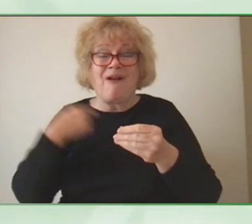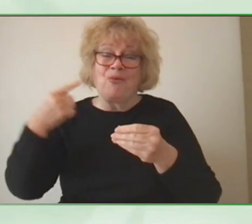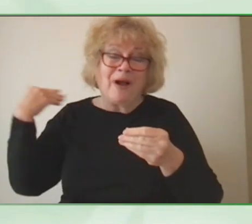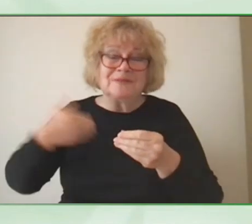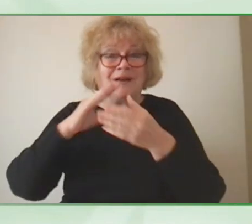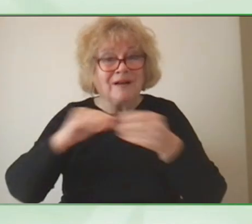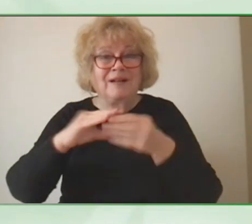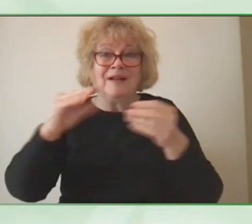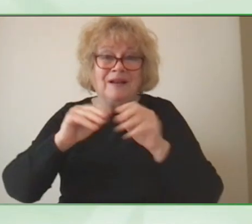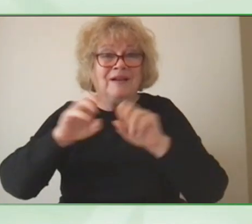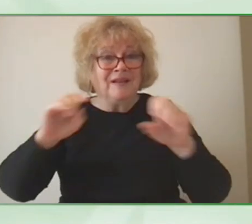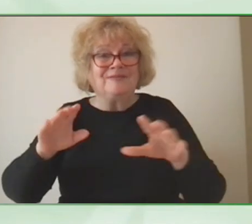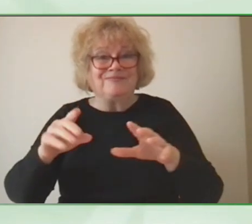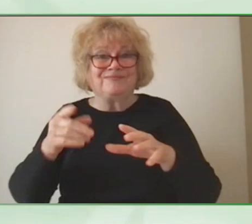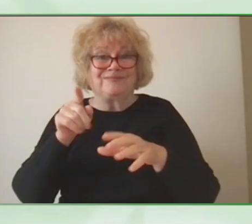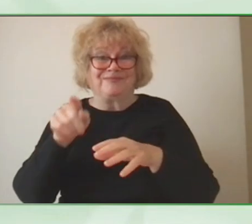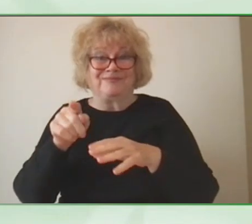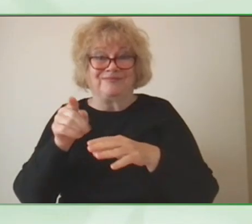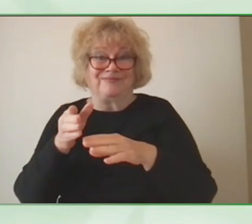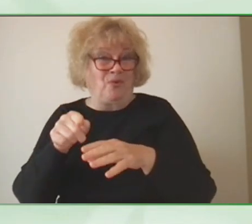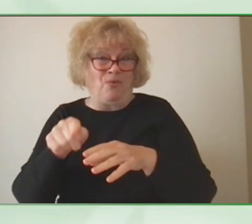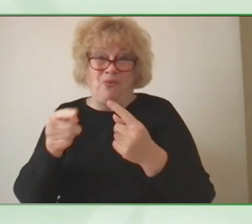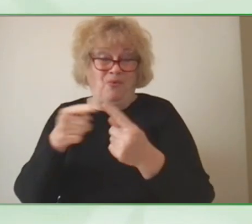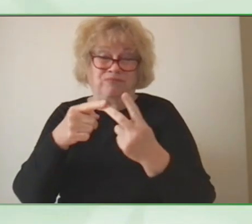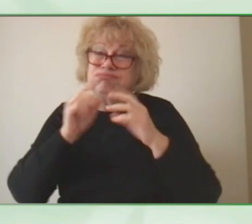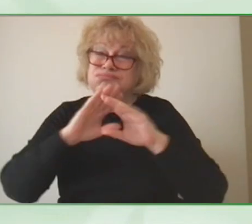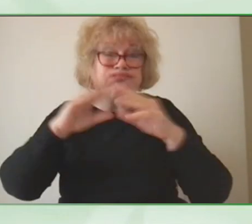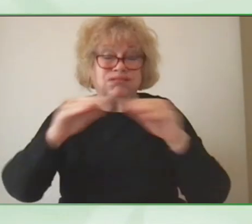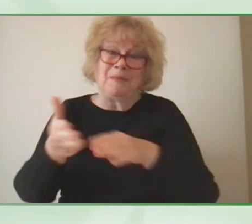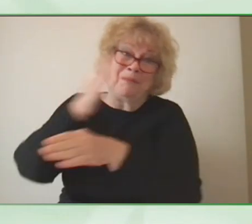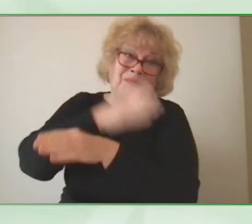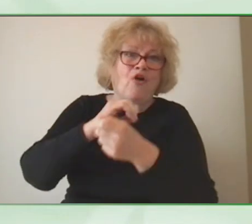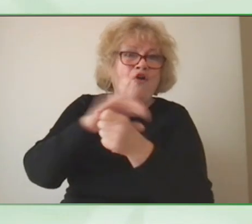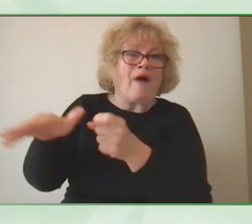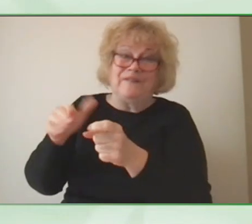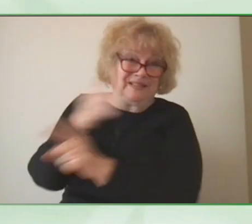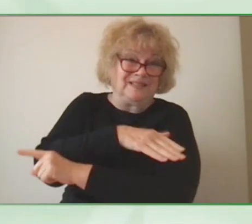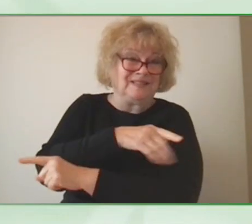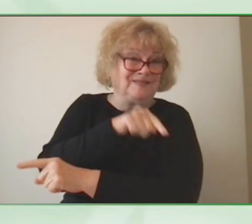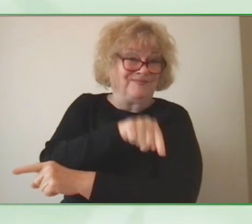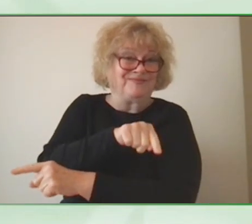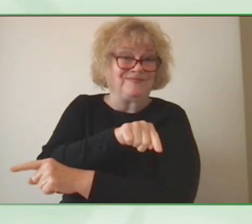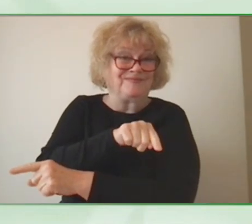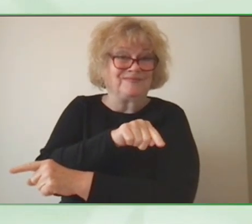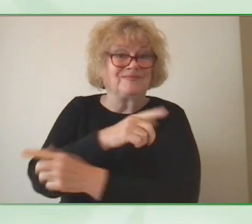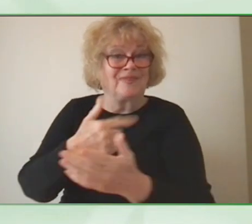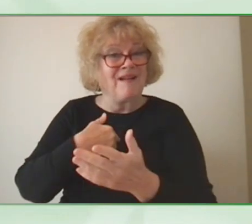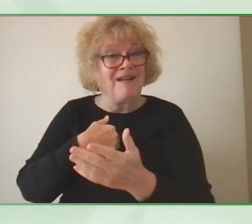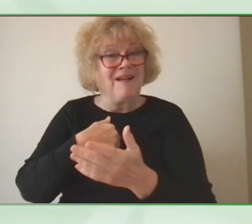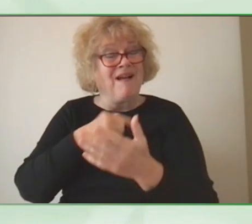would say, what would you do as a worker if your